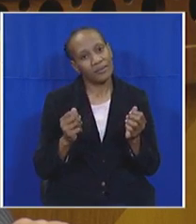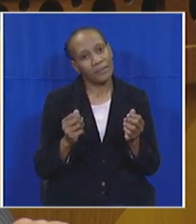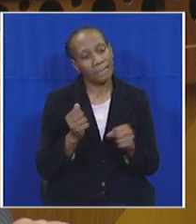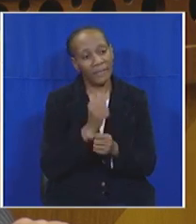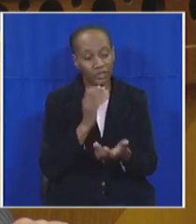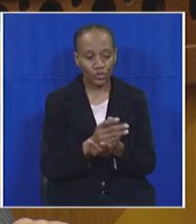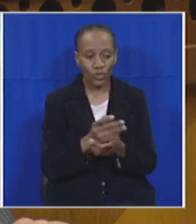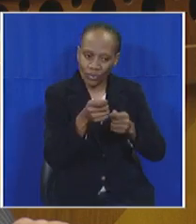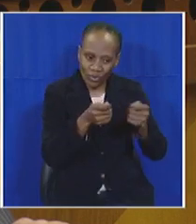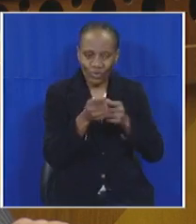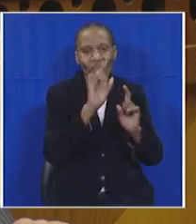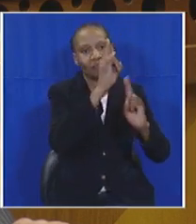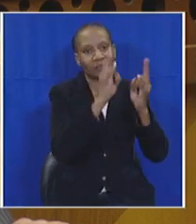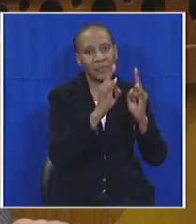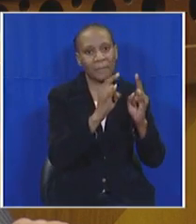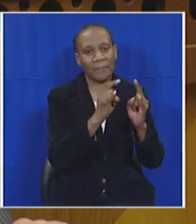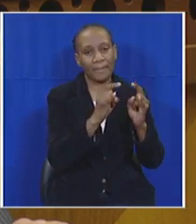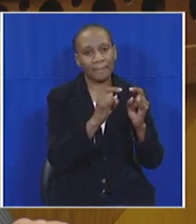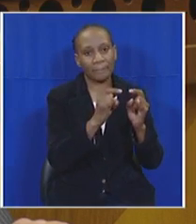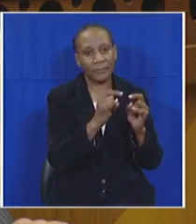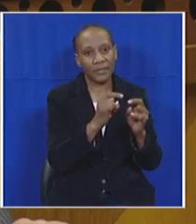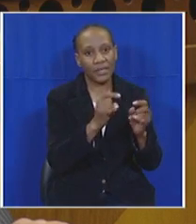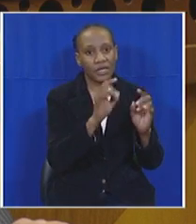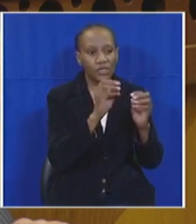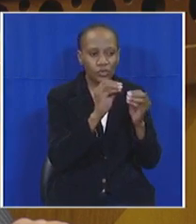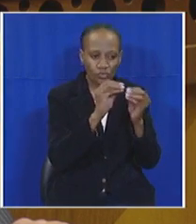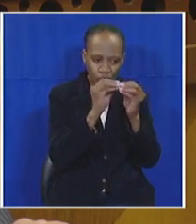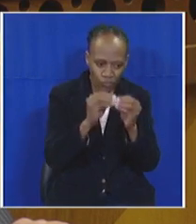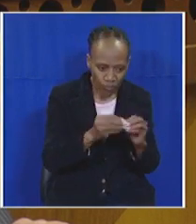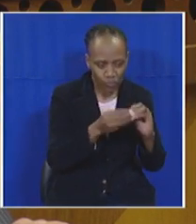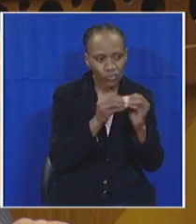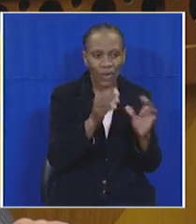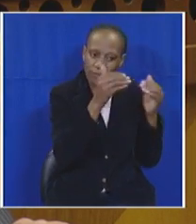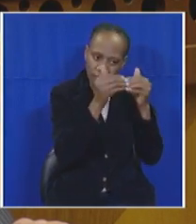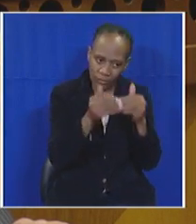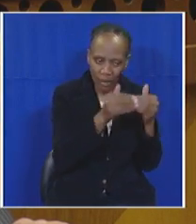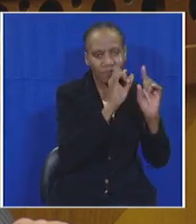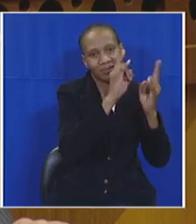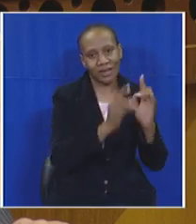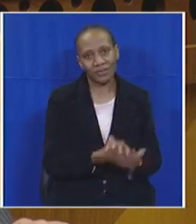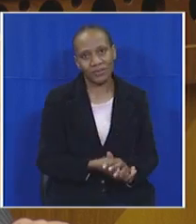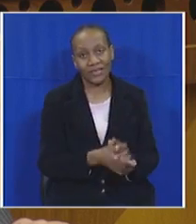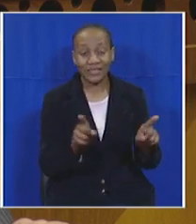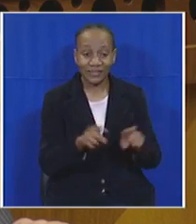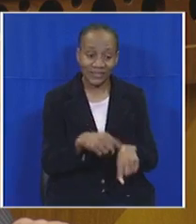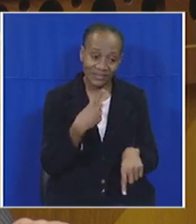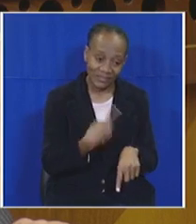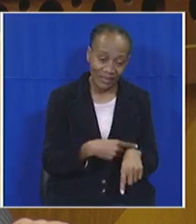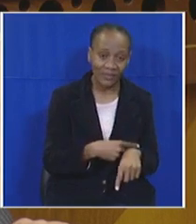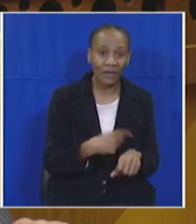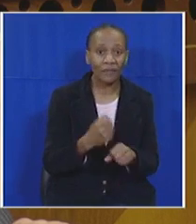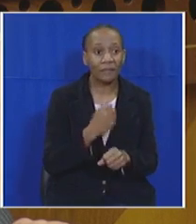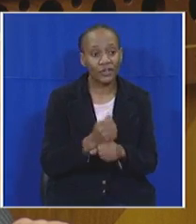ways that unleash the potential of our cities and towns, and at the same time reverse the terrible legacy